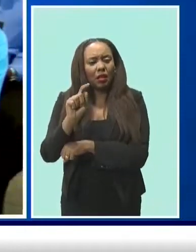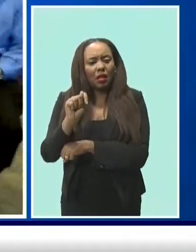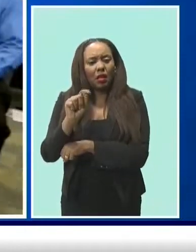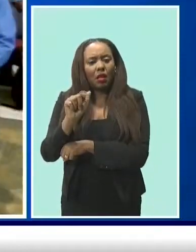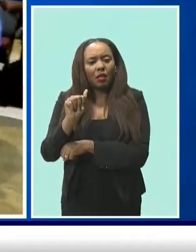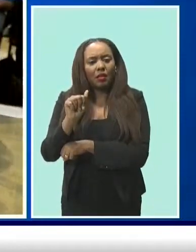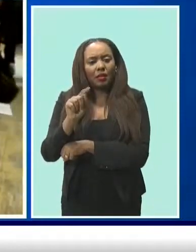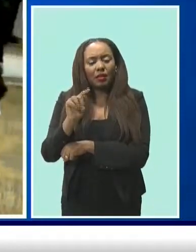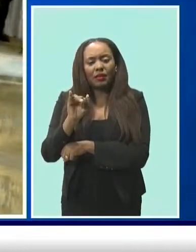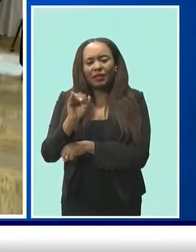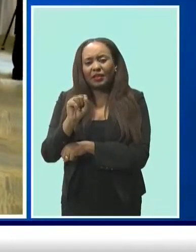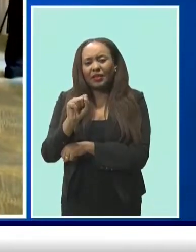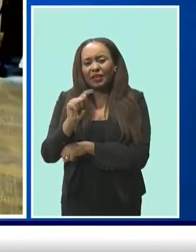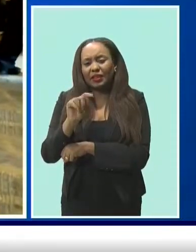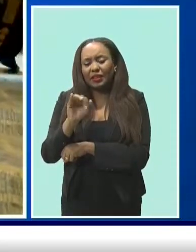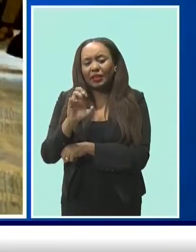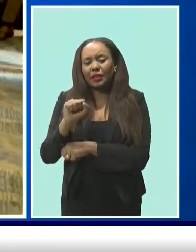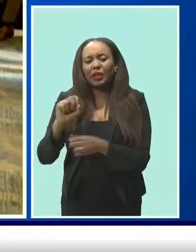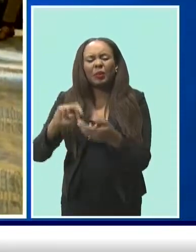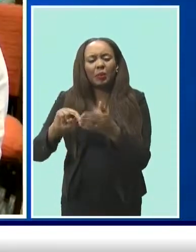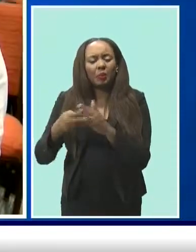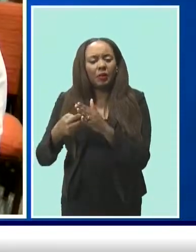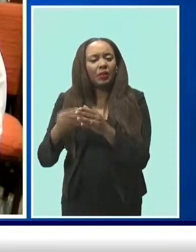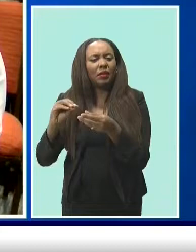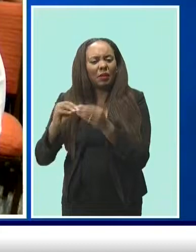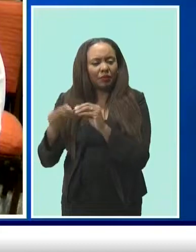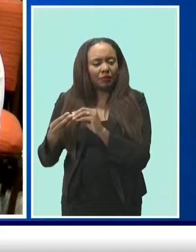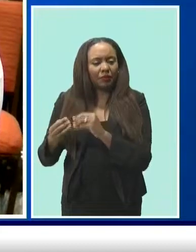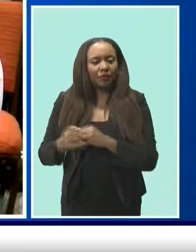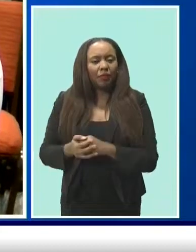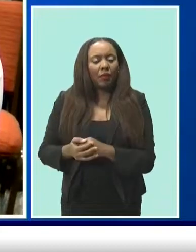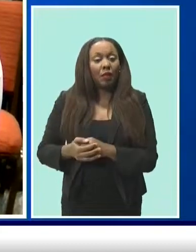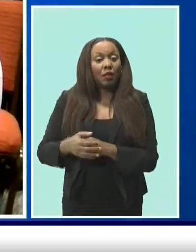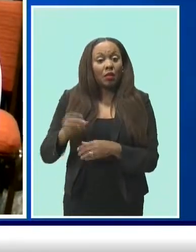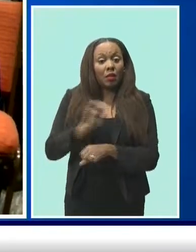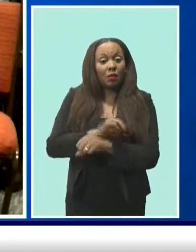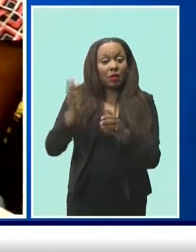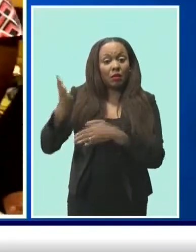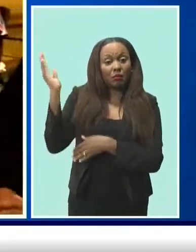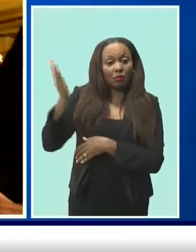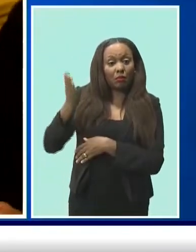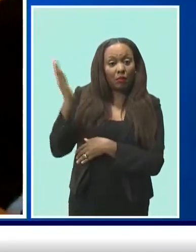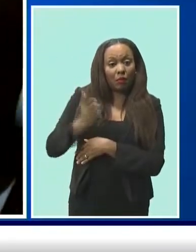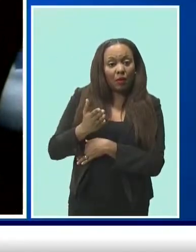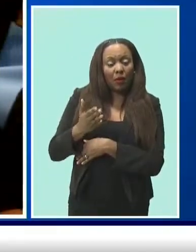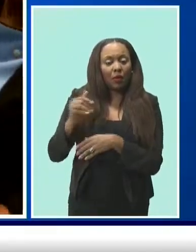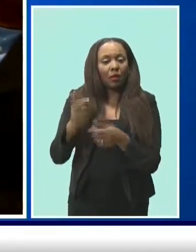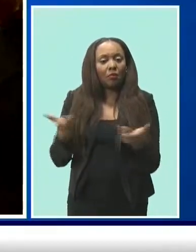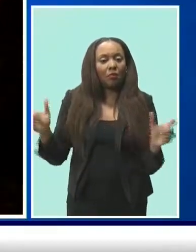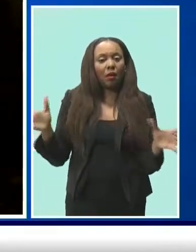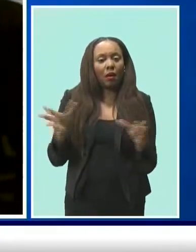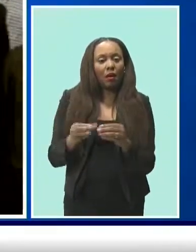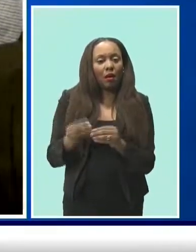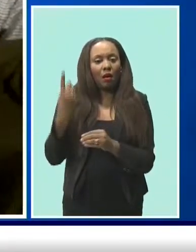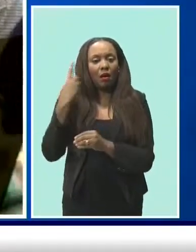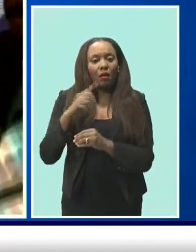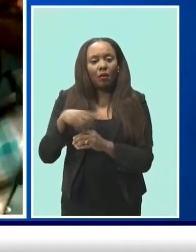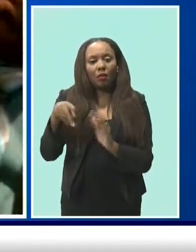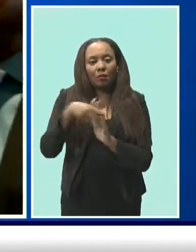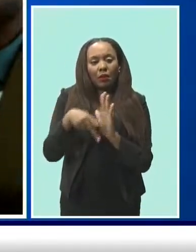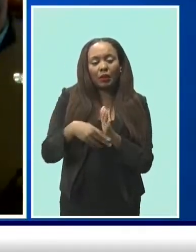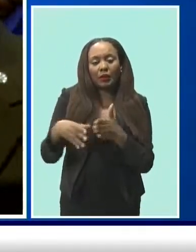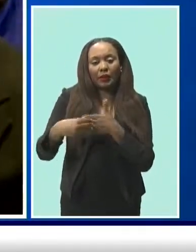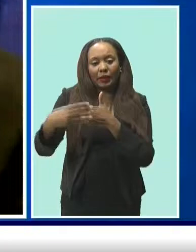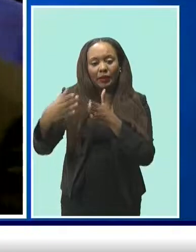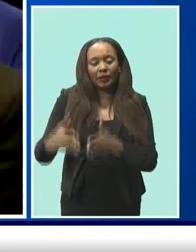of any policies implemented to be measured. She was speaking this morning at the bank's Leadership in Action conference for public sector policy